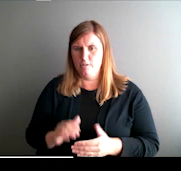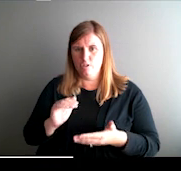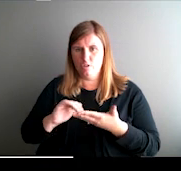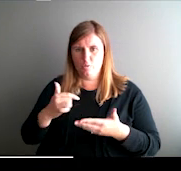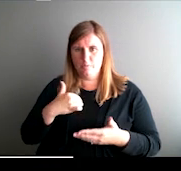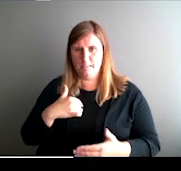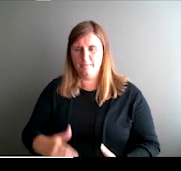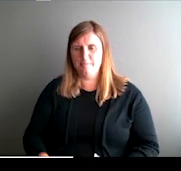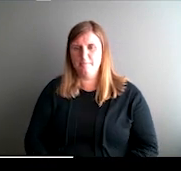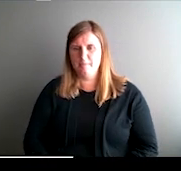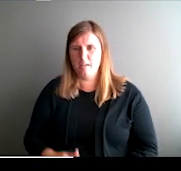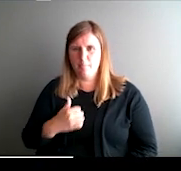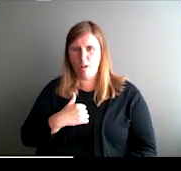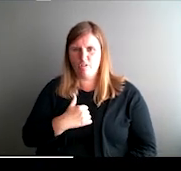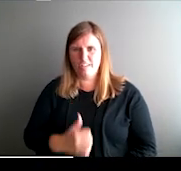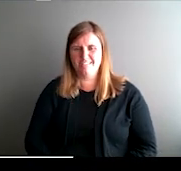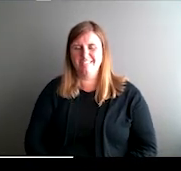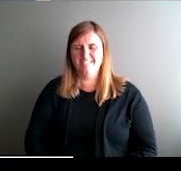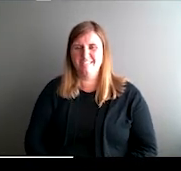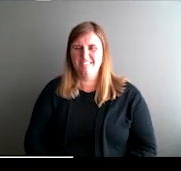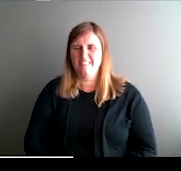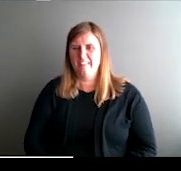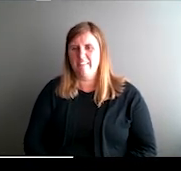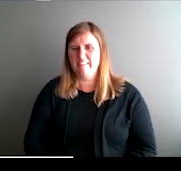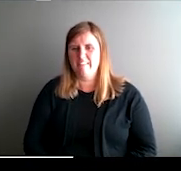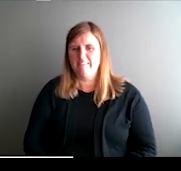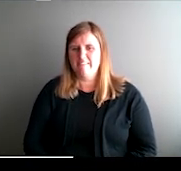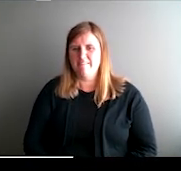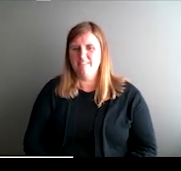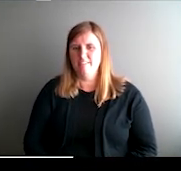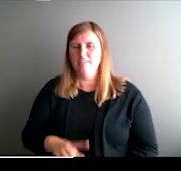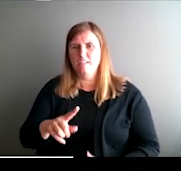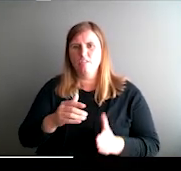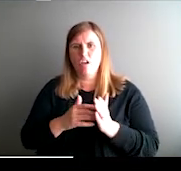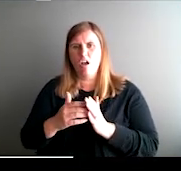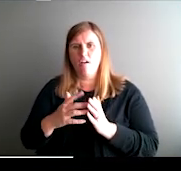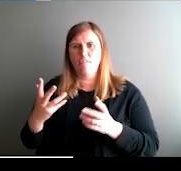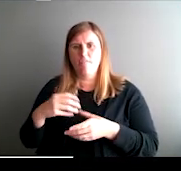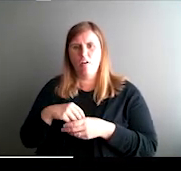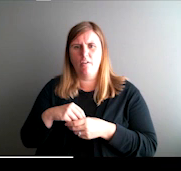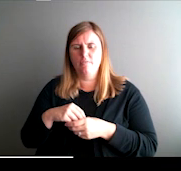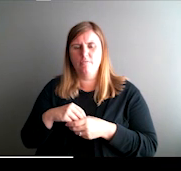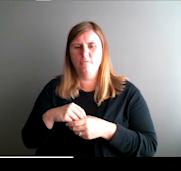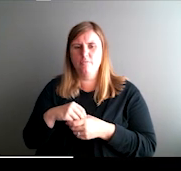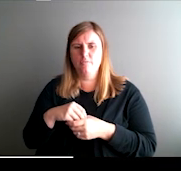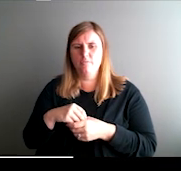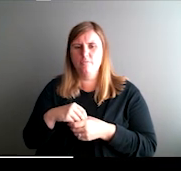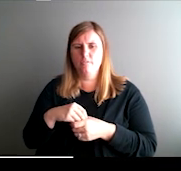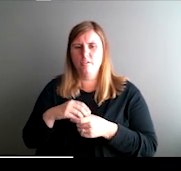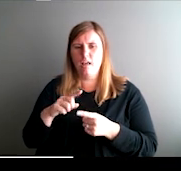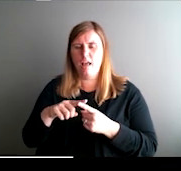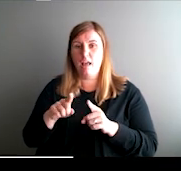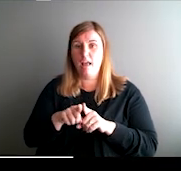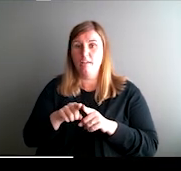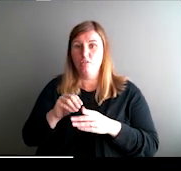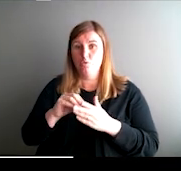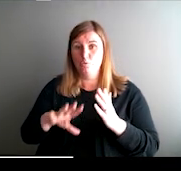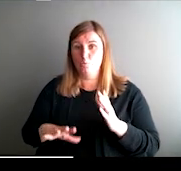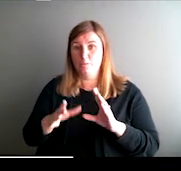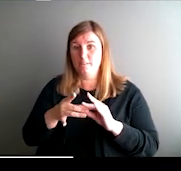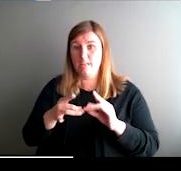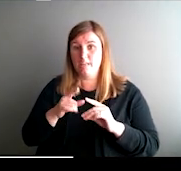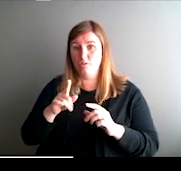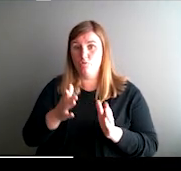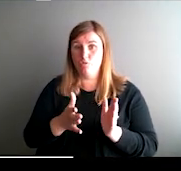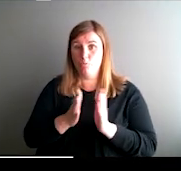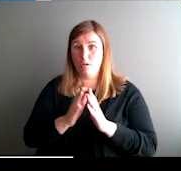Excuse me, apologize. This will often involve making sure that as the student says their